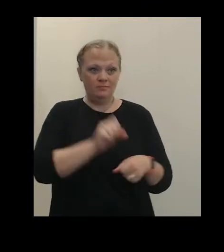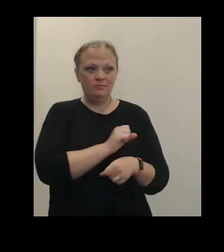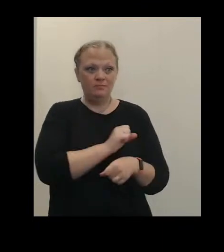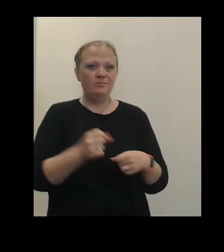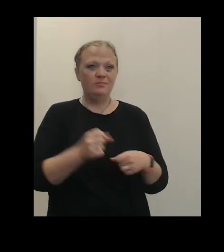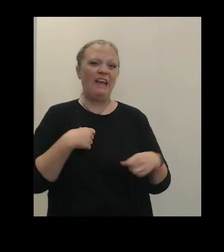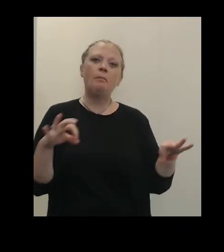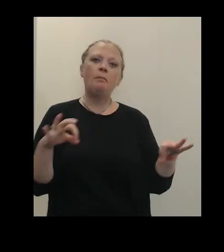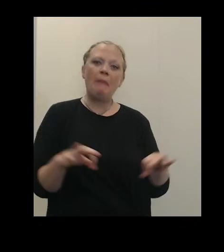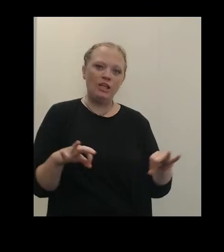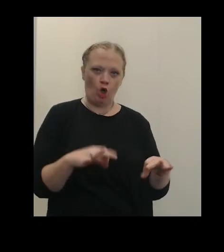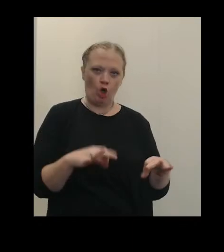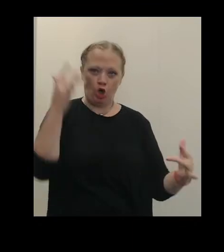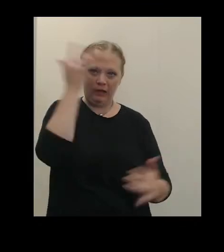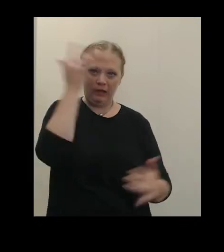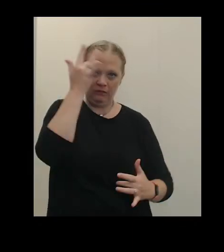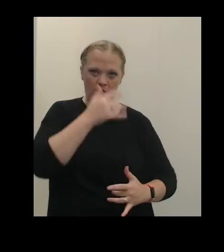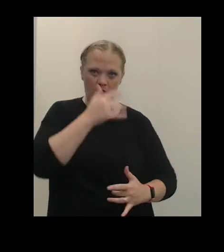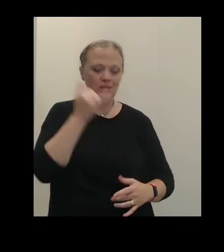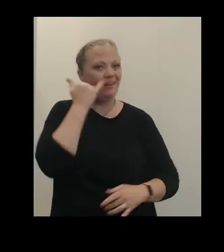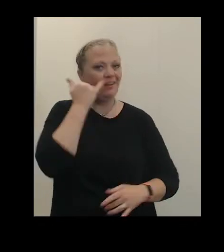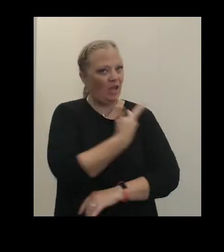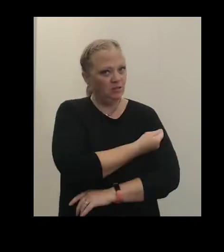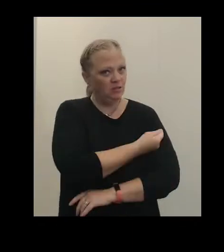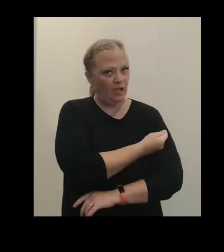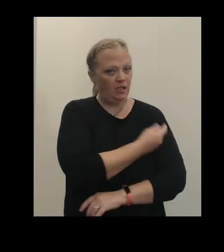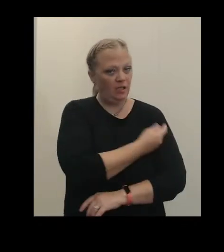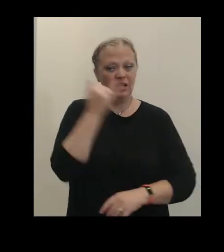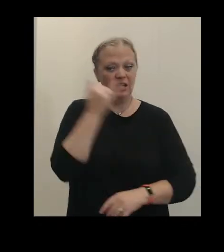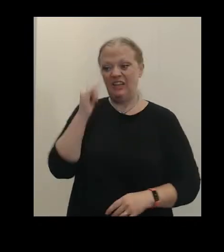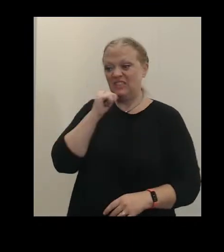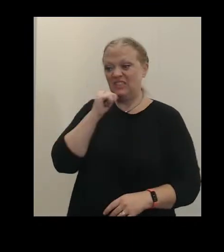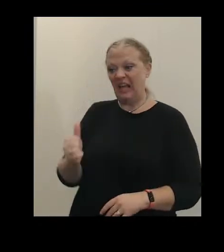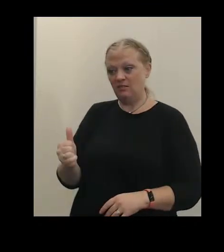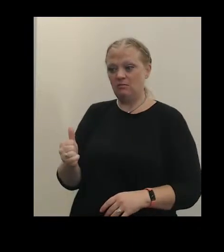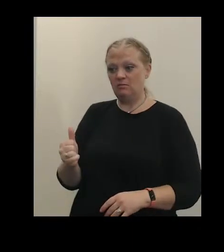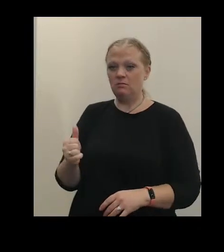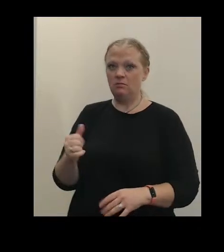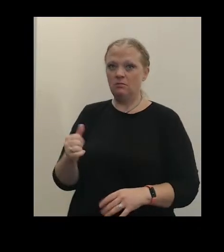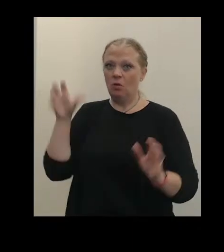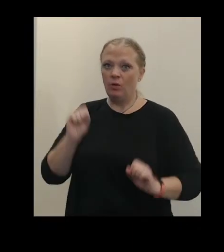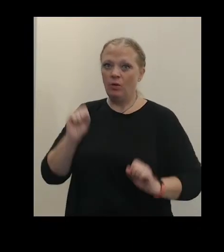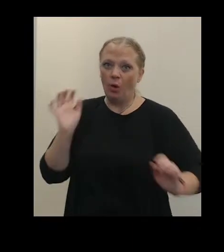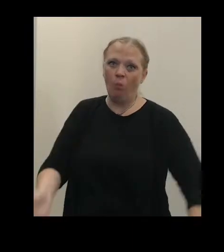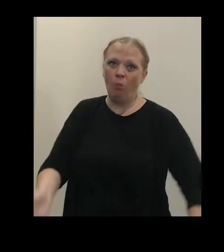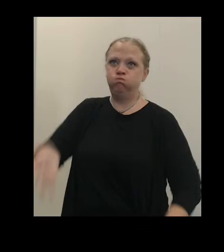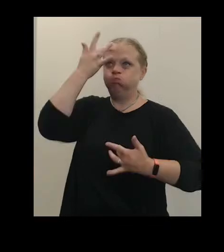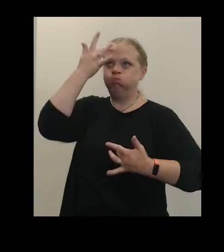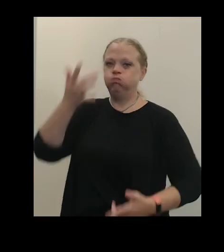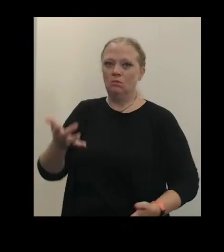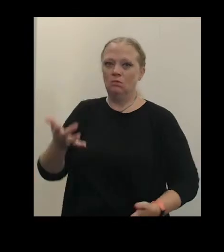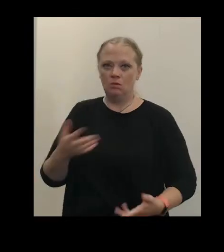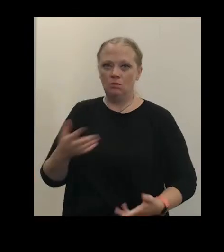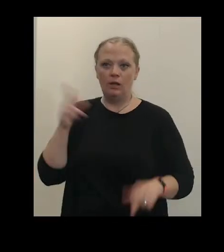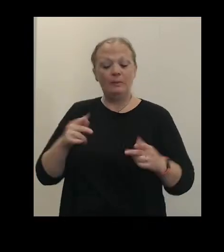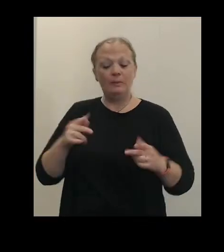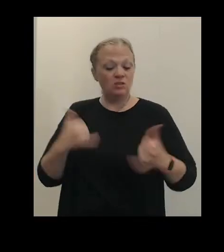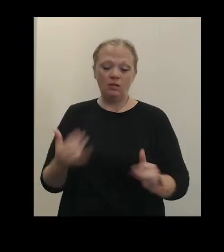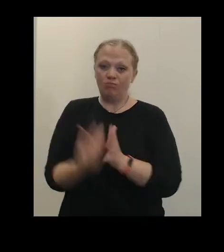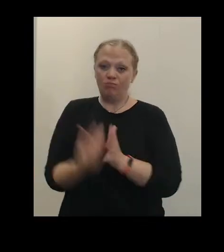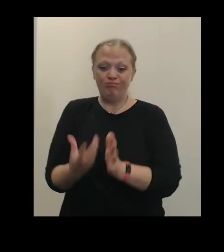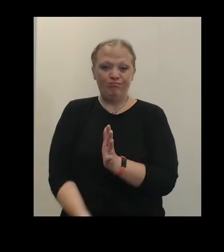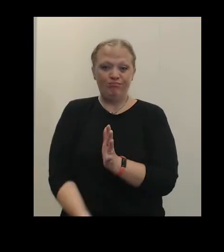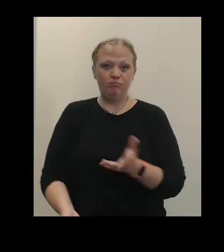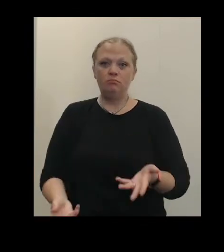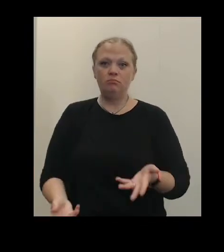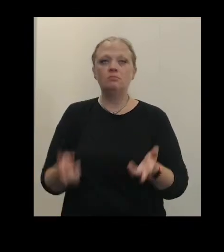minor illness if they're vaccinated. If they're not vaccinated, they can get serious illness, and there are, as I said, people still dying in our community. So that's why